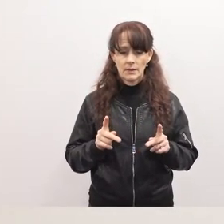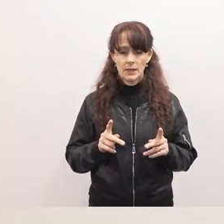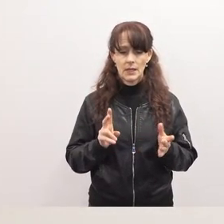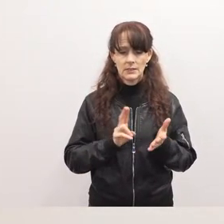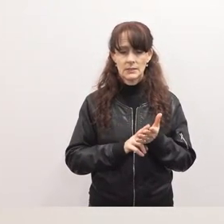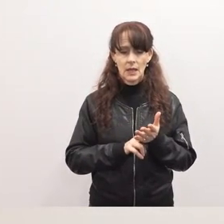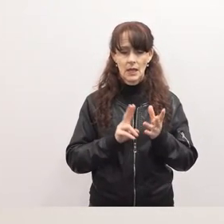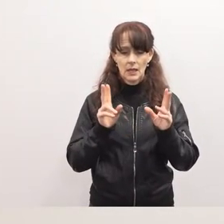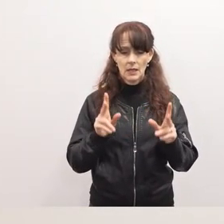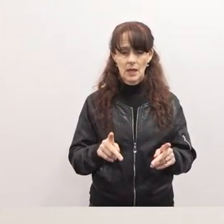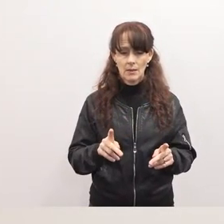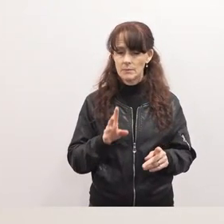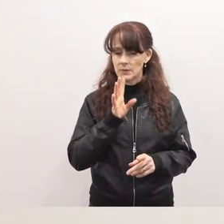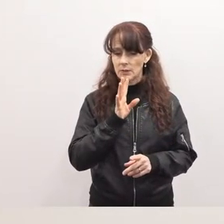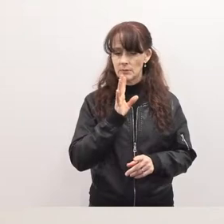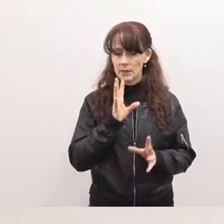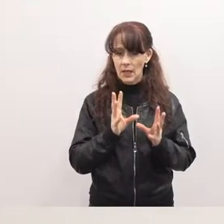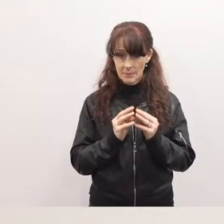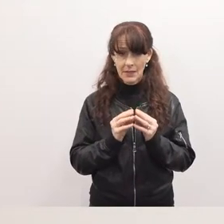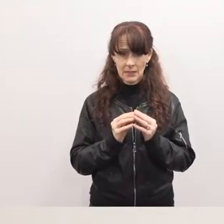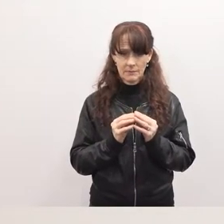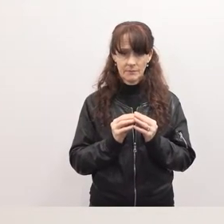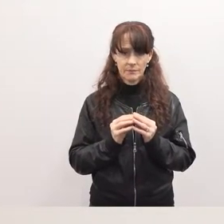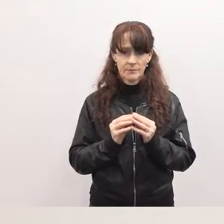up to speak at a meeting.